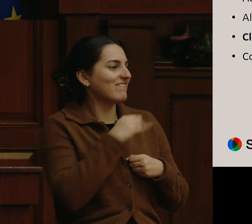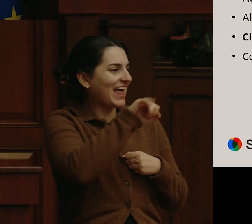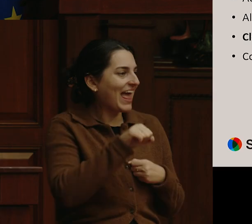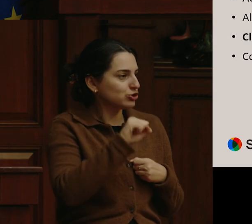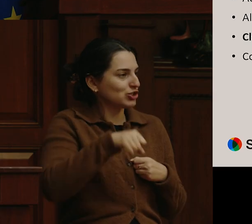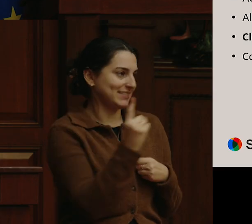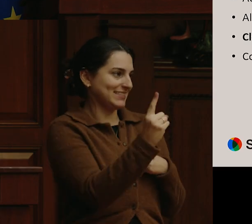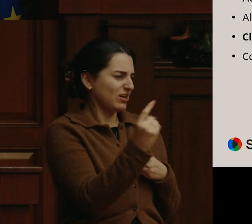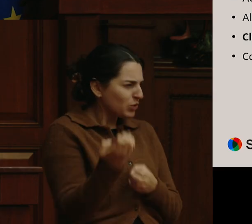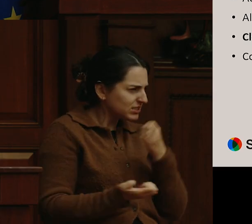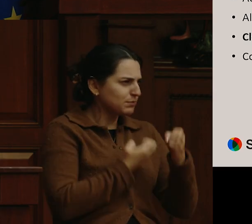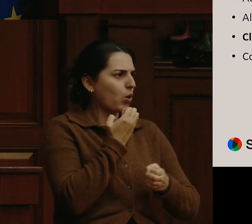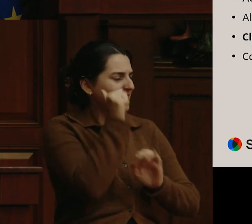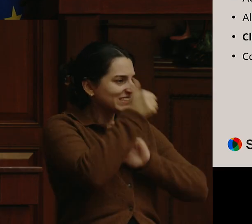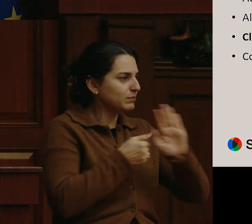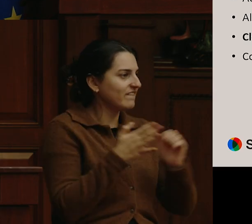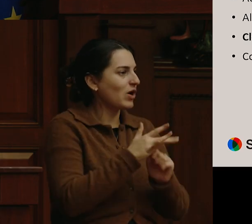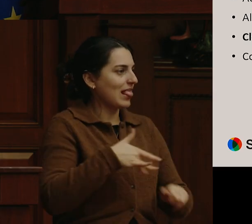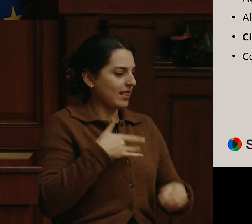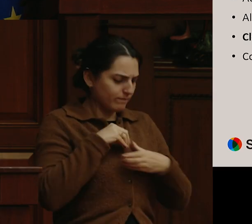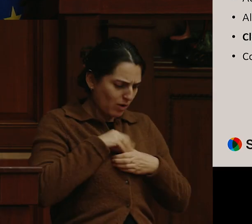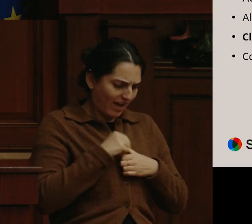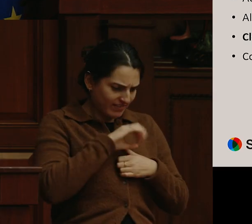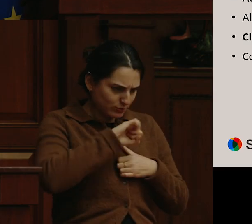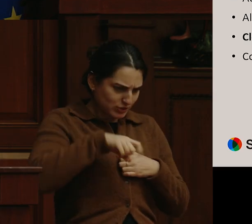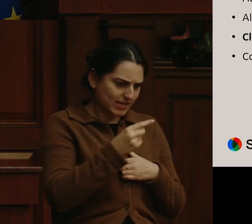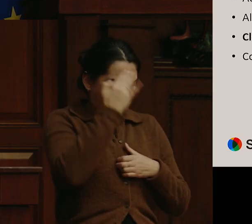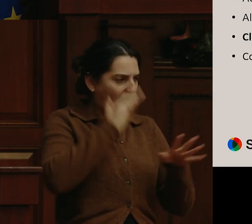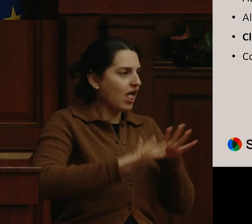Sjögren's. We're exploring the experiences of living with Sjögren's in Ireland. So we've